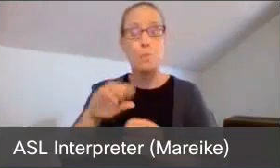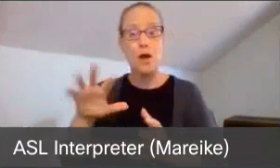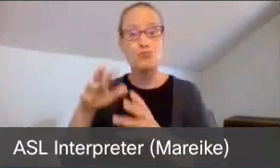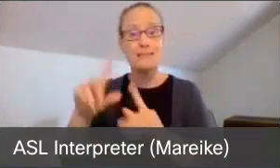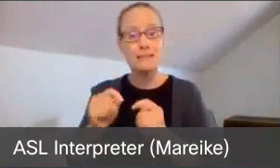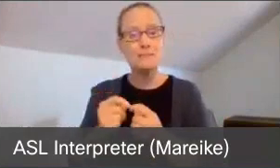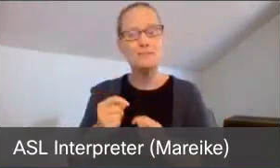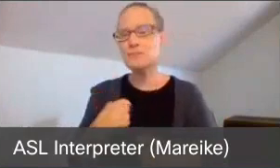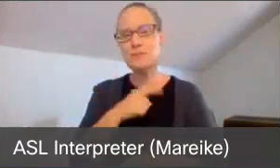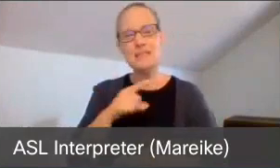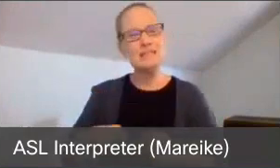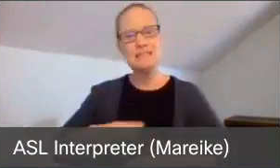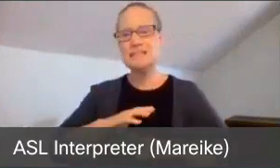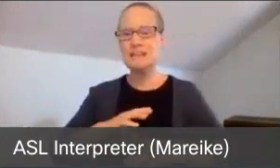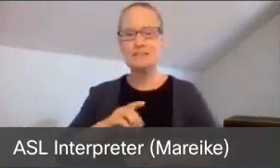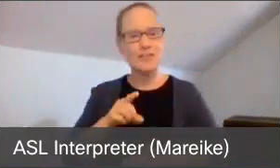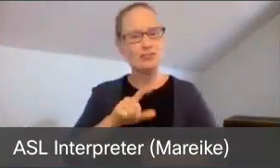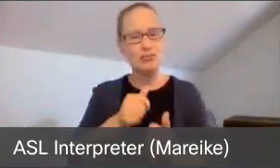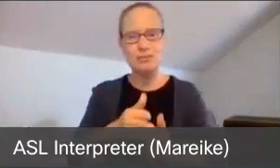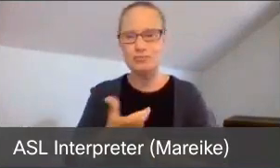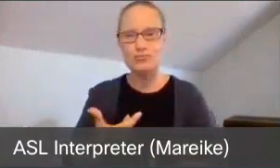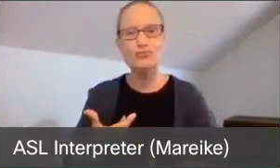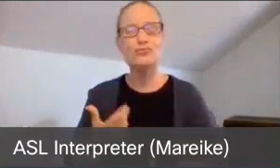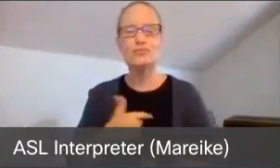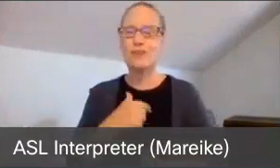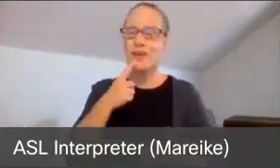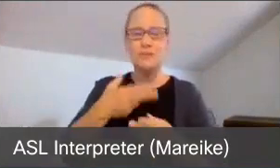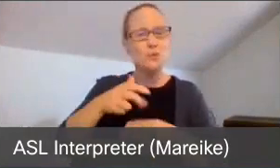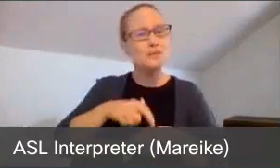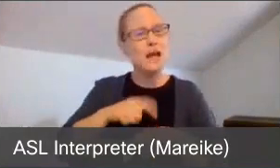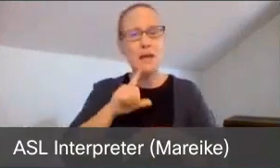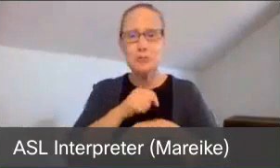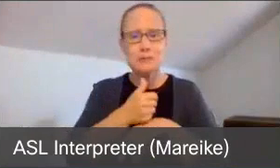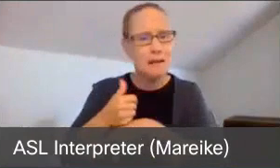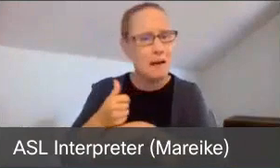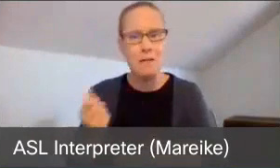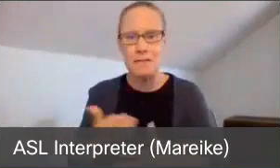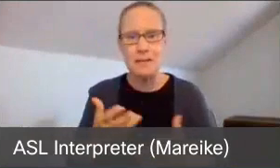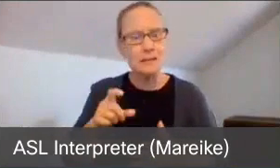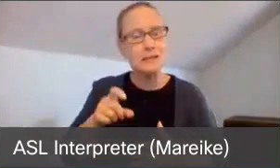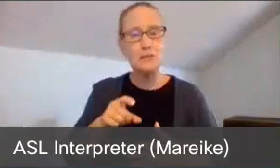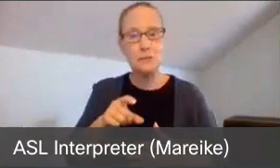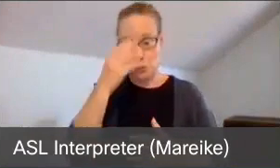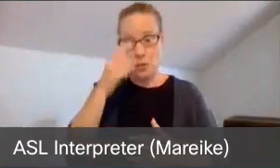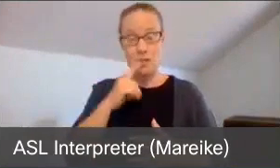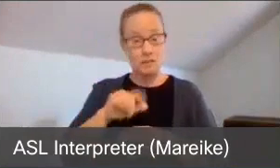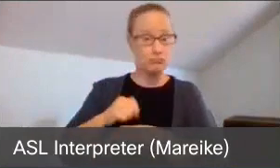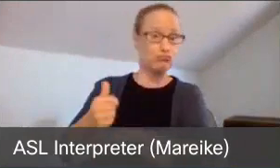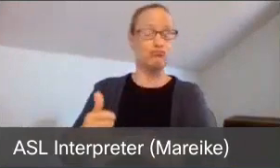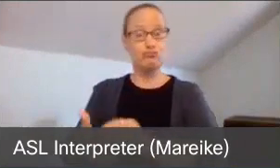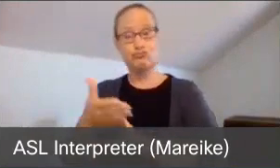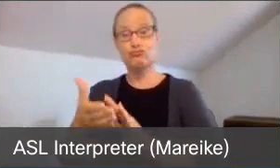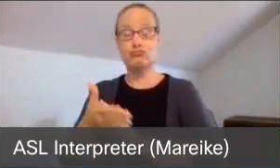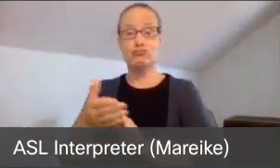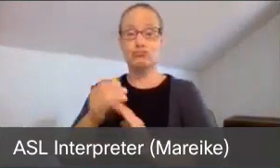not be able to meet this challenge. And we have short timelines. You know that this goes live in July of 2022.